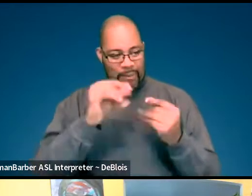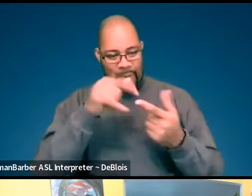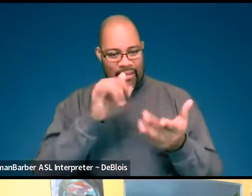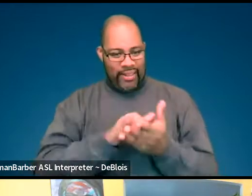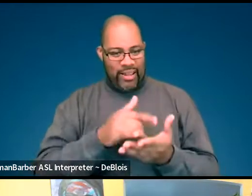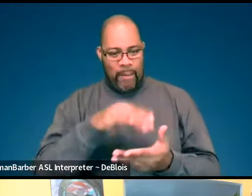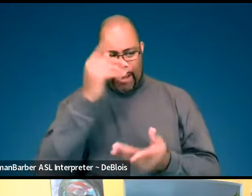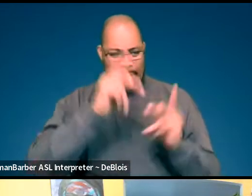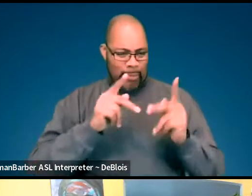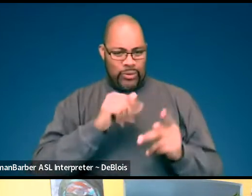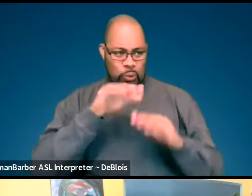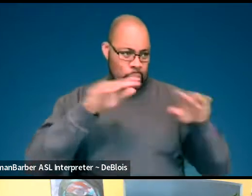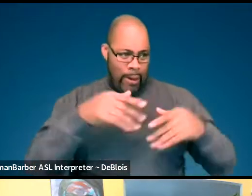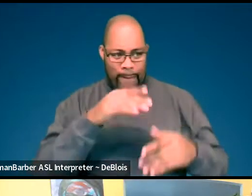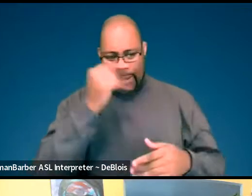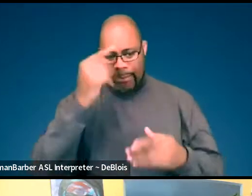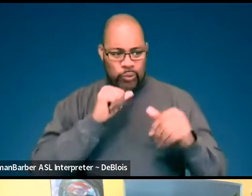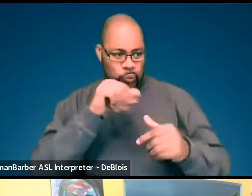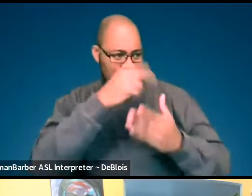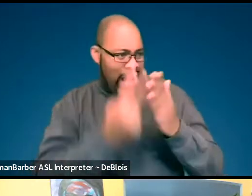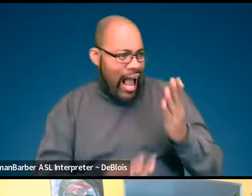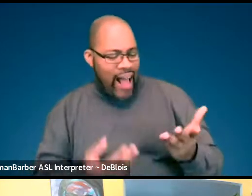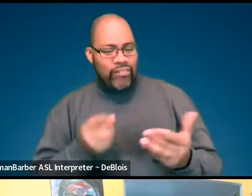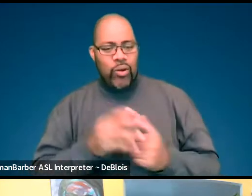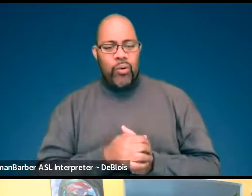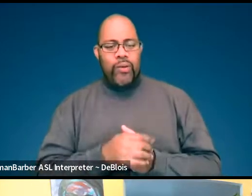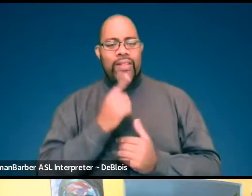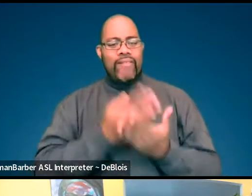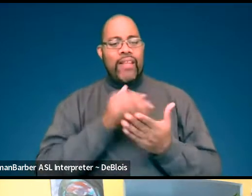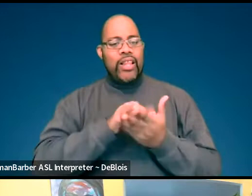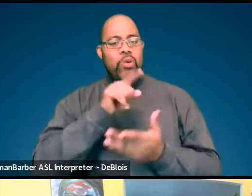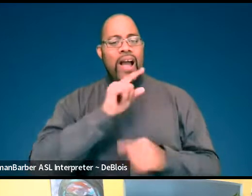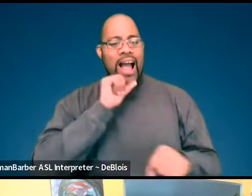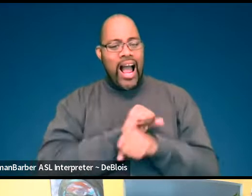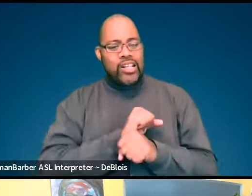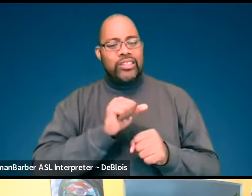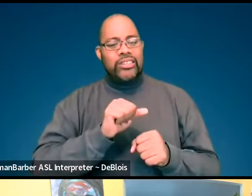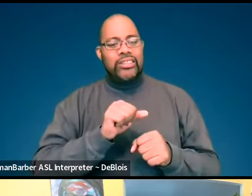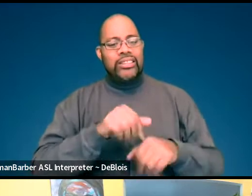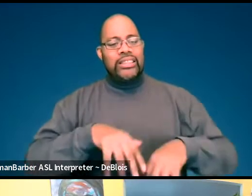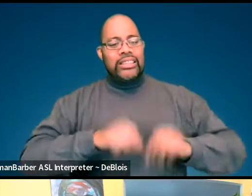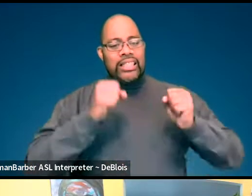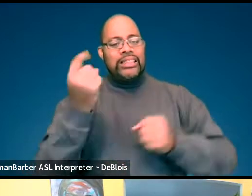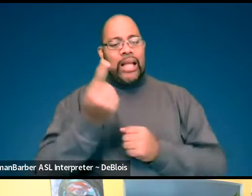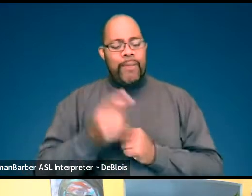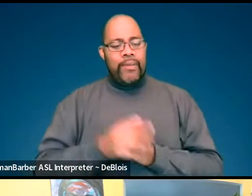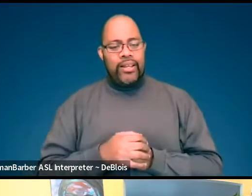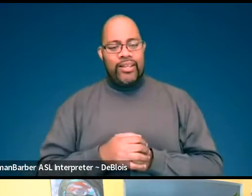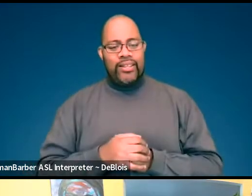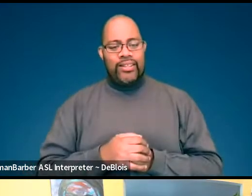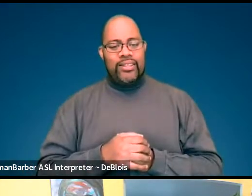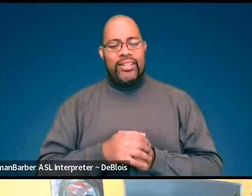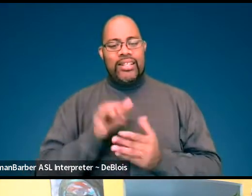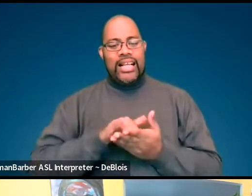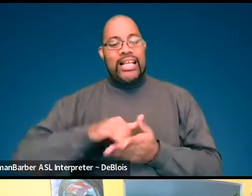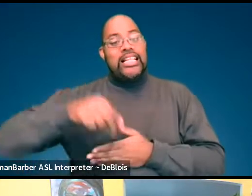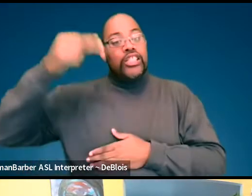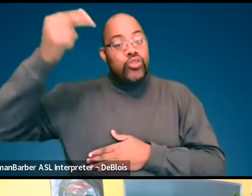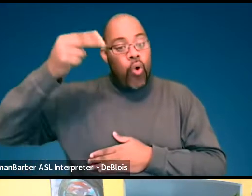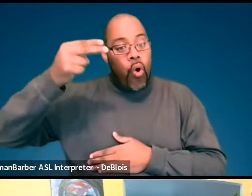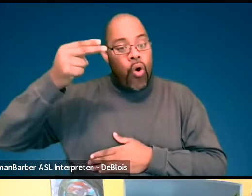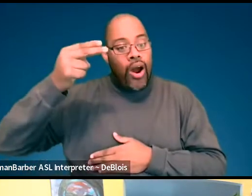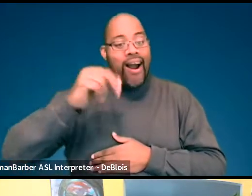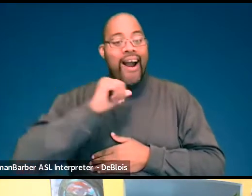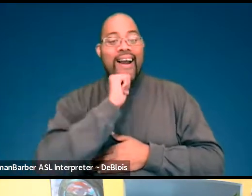well, Black people don't swim or Black people don't dive. So the fact that you're actually sort of taking something that's historically